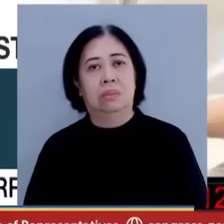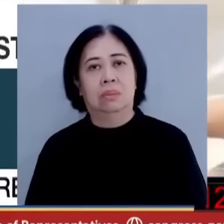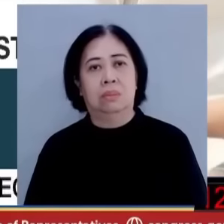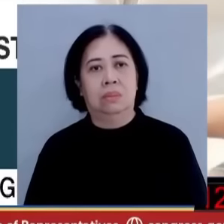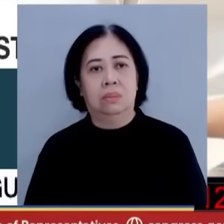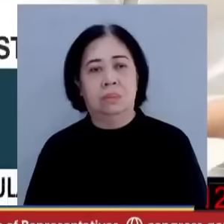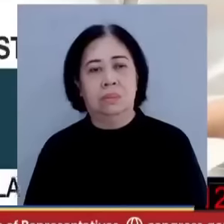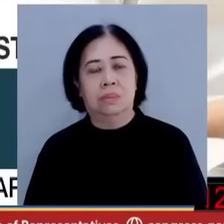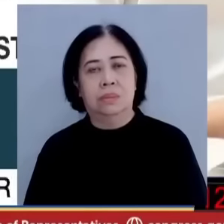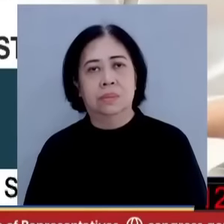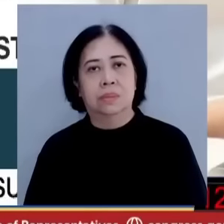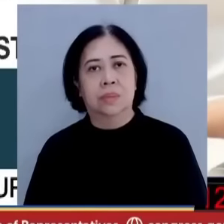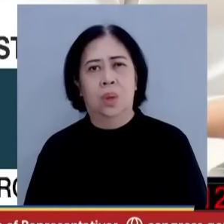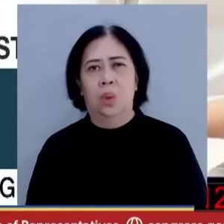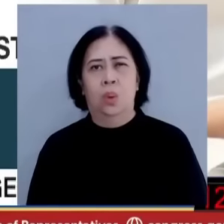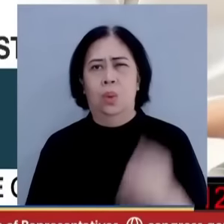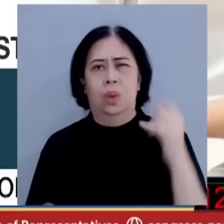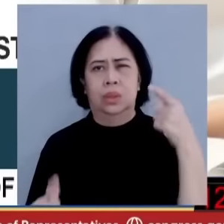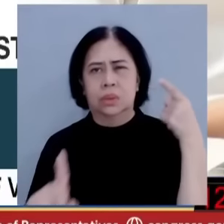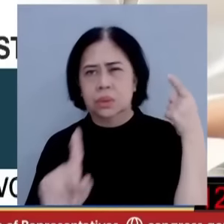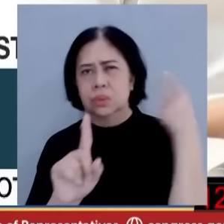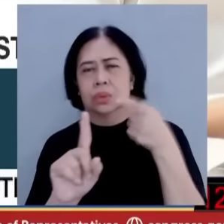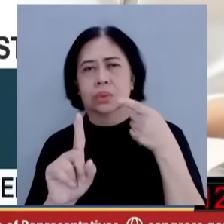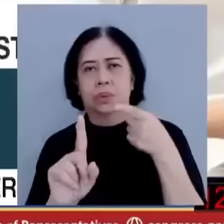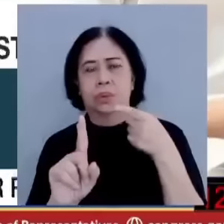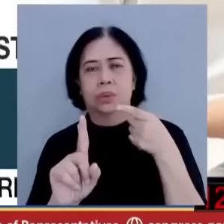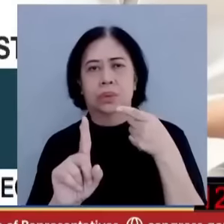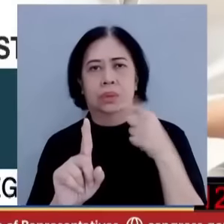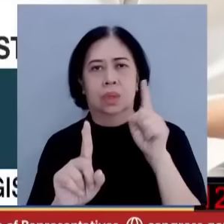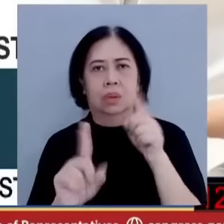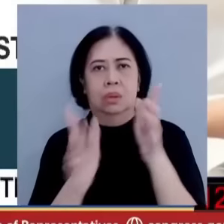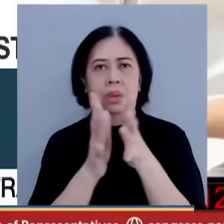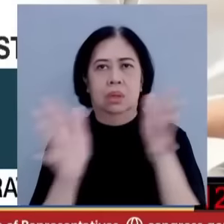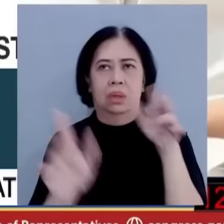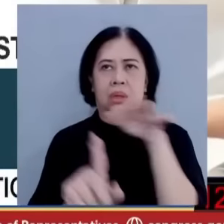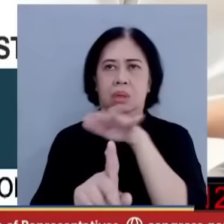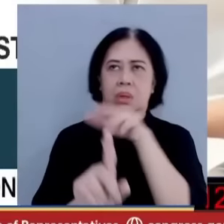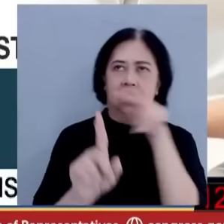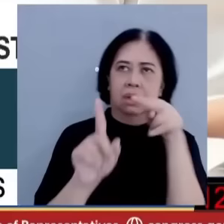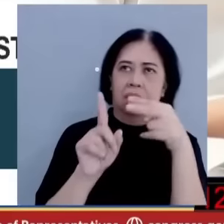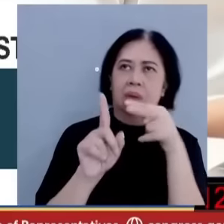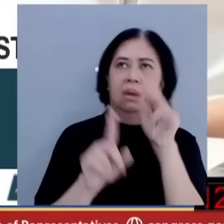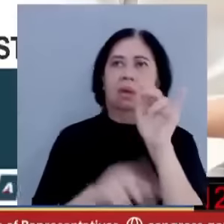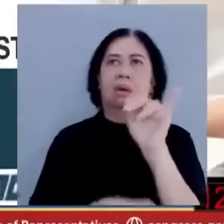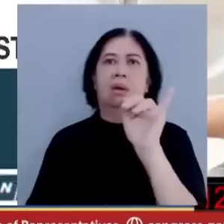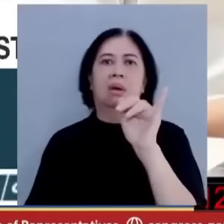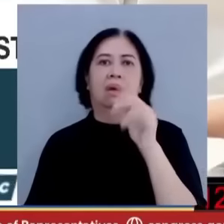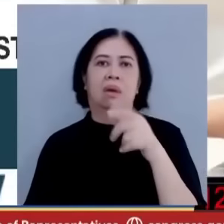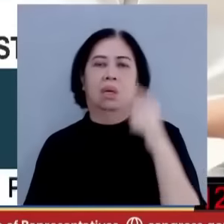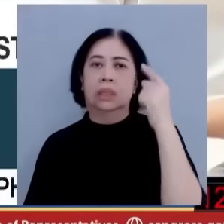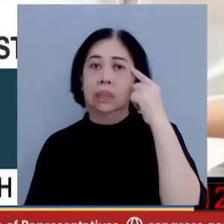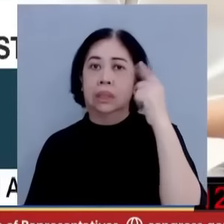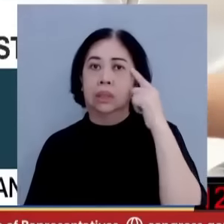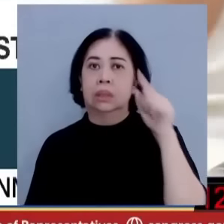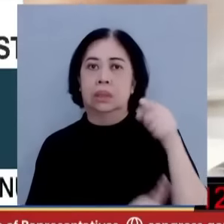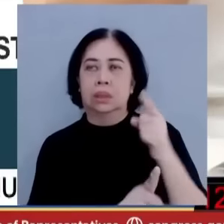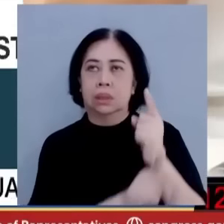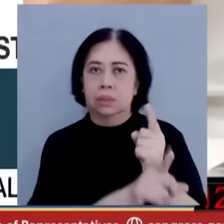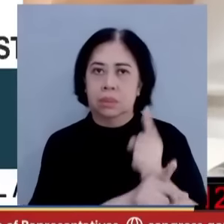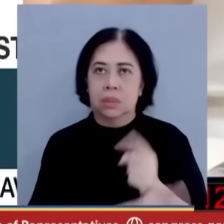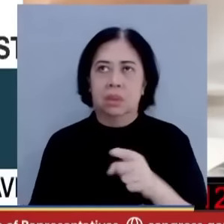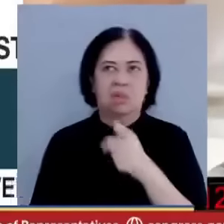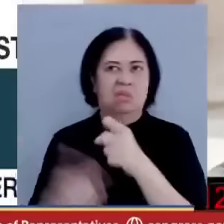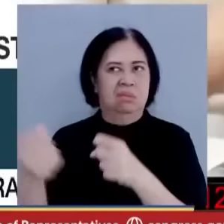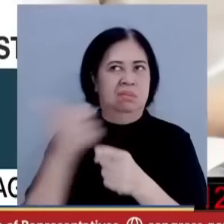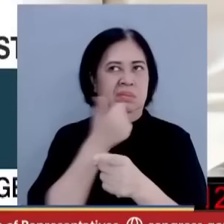What your ultimate objective is to get to that general perception that your side is the right side and the other side is not. And